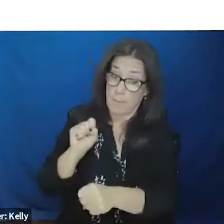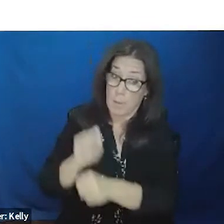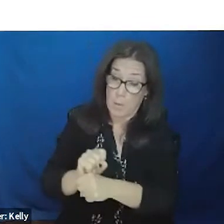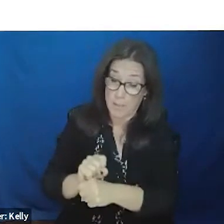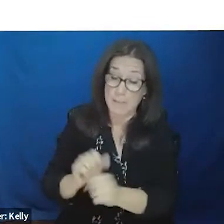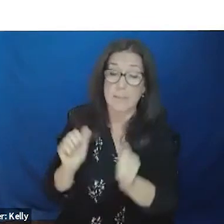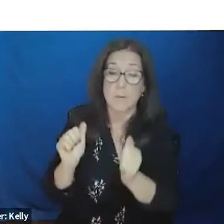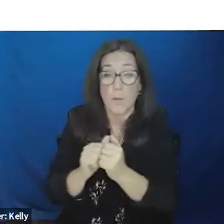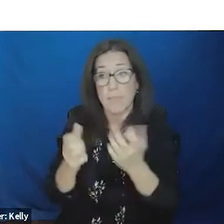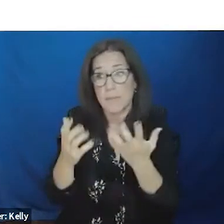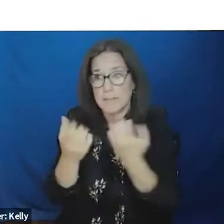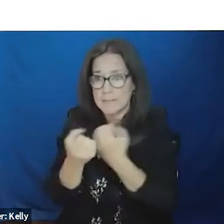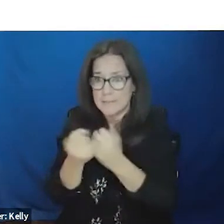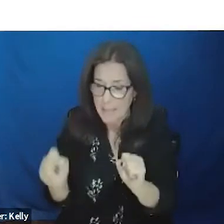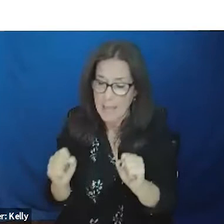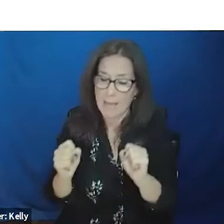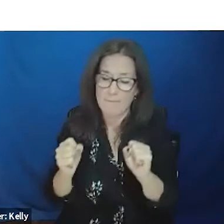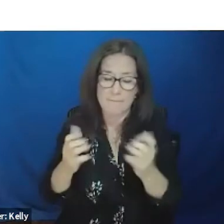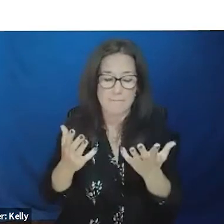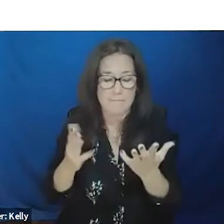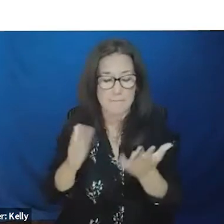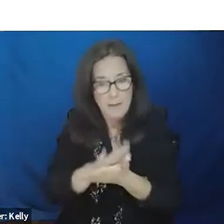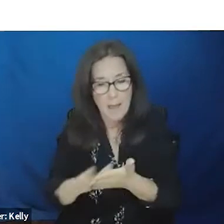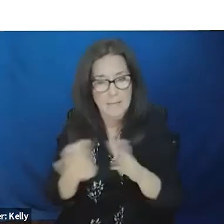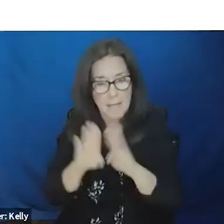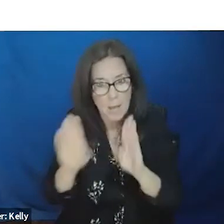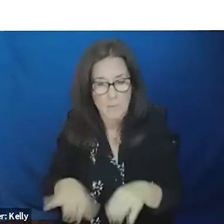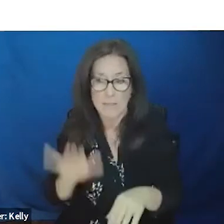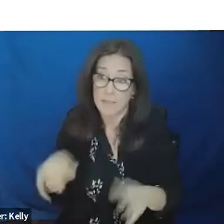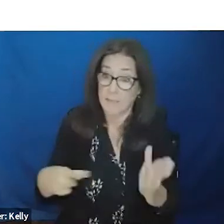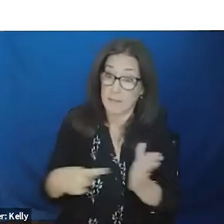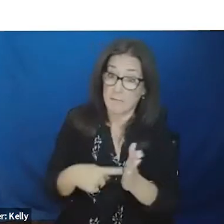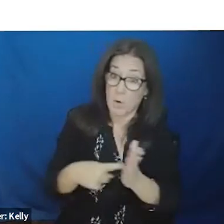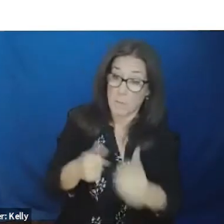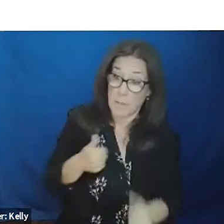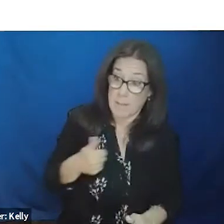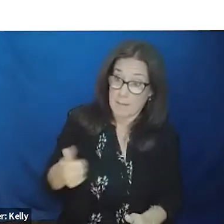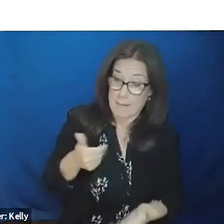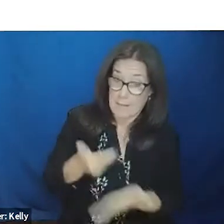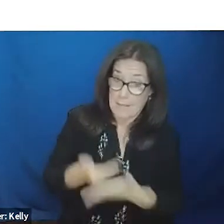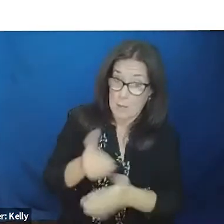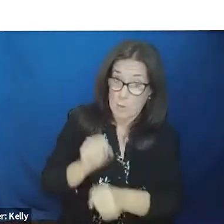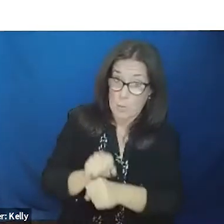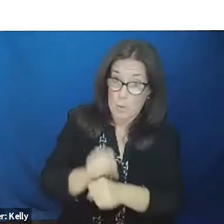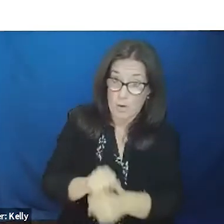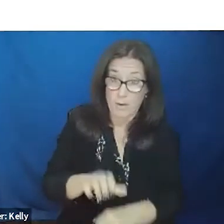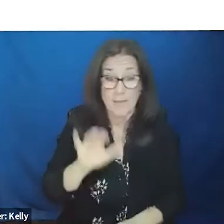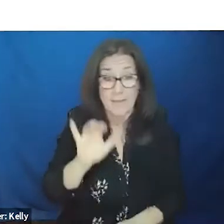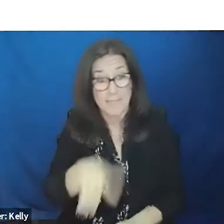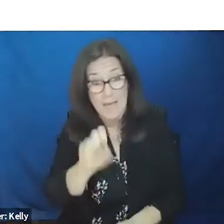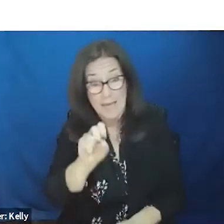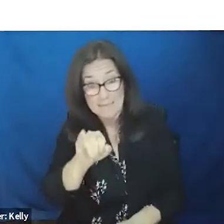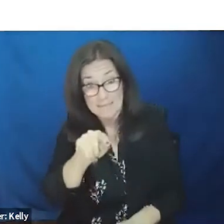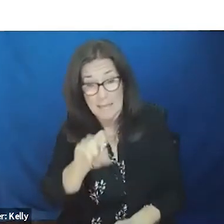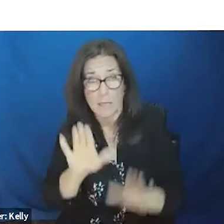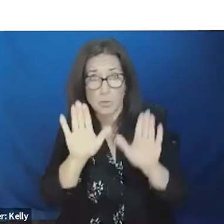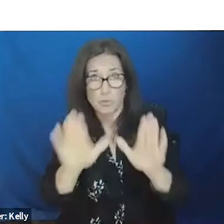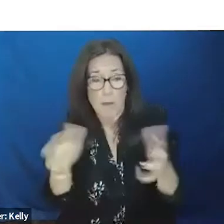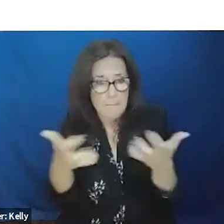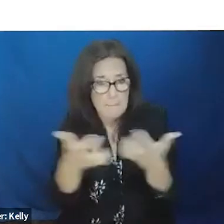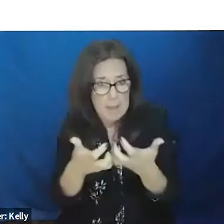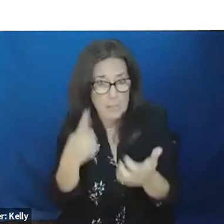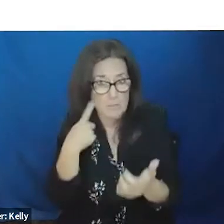securing housing that is more affordable and closer to work, that site appears to be an excellent match for the